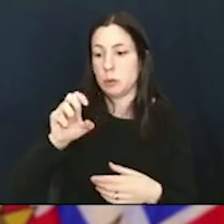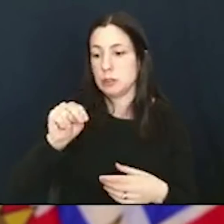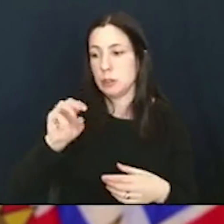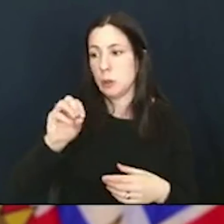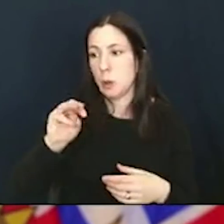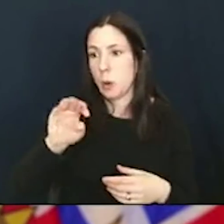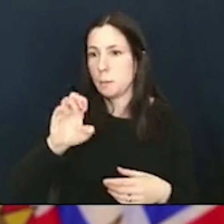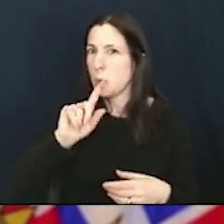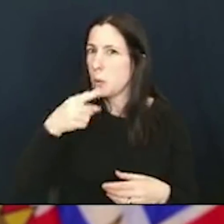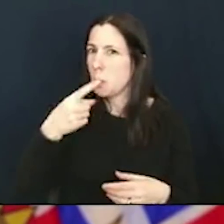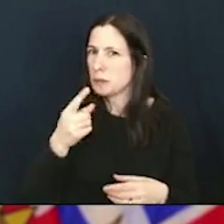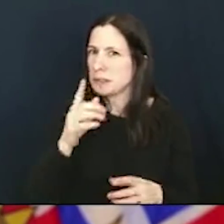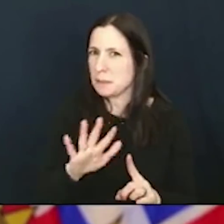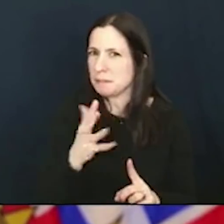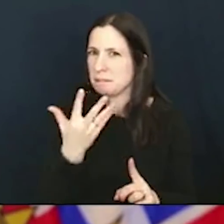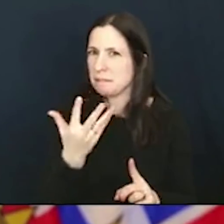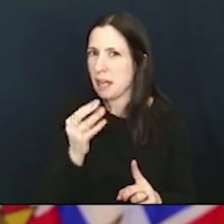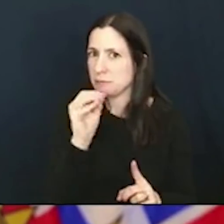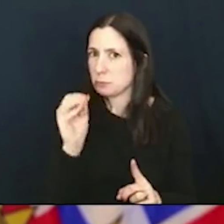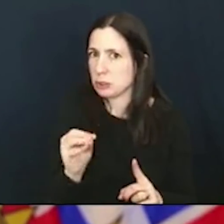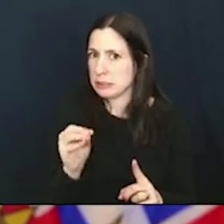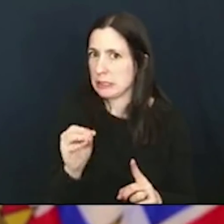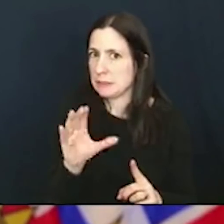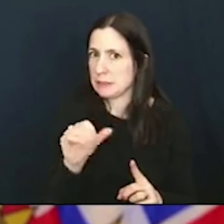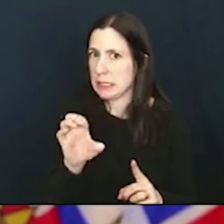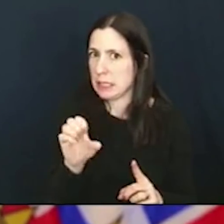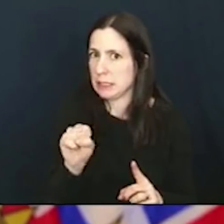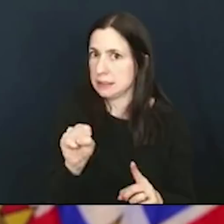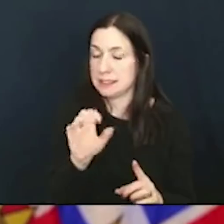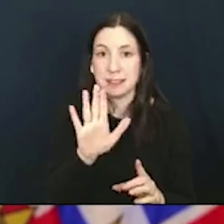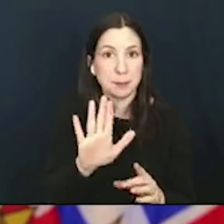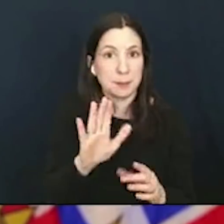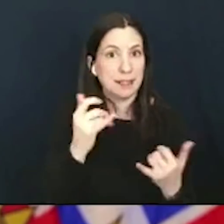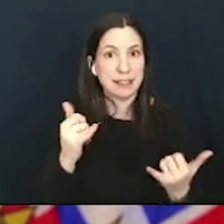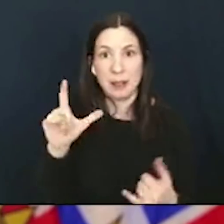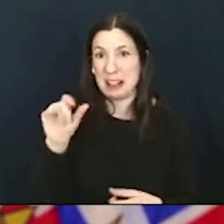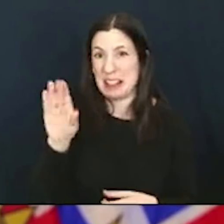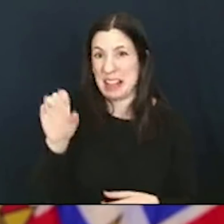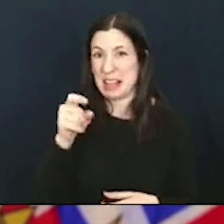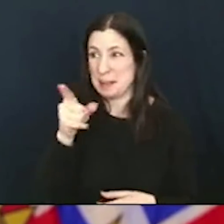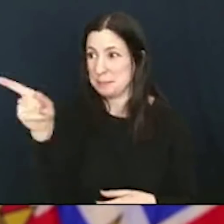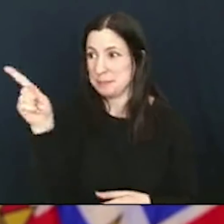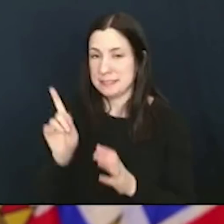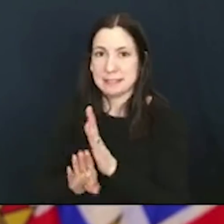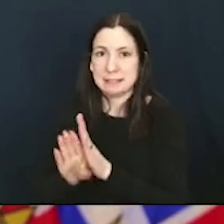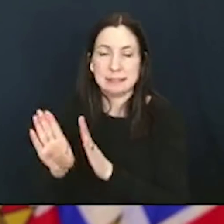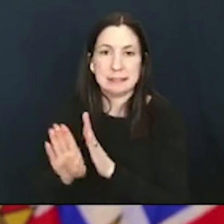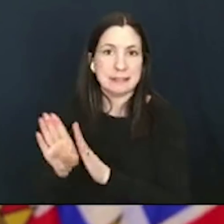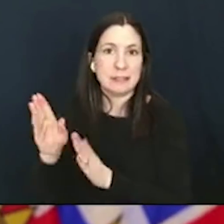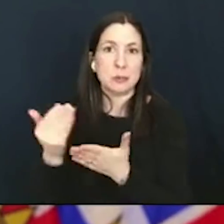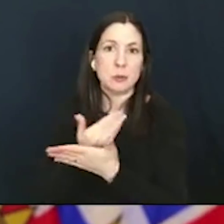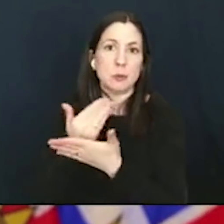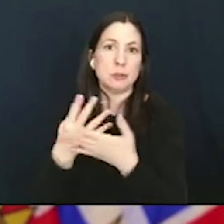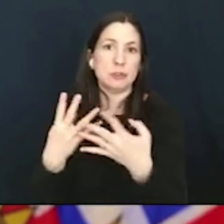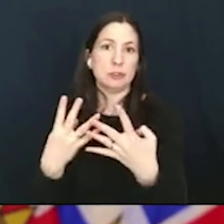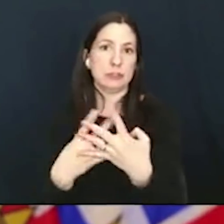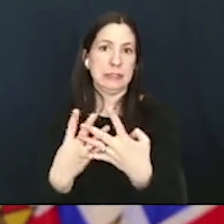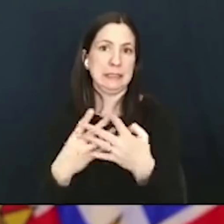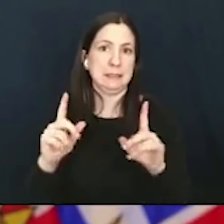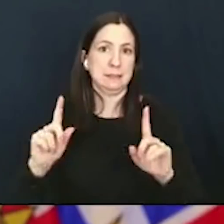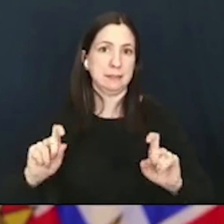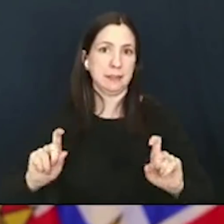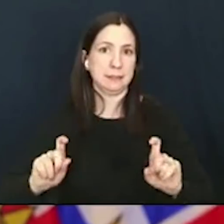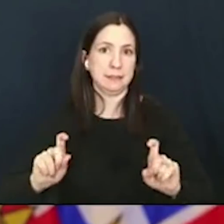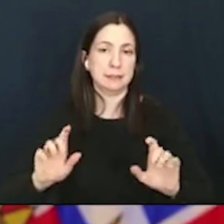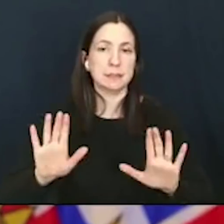5%. And our labs have been working full time, and they've developed what we call a screening test. So when we do